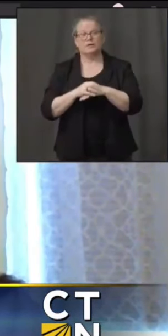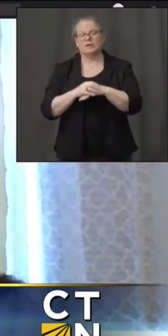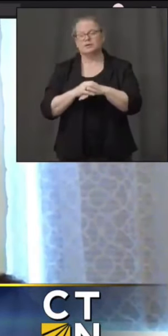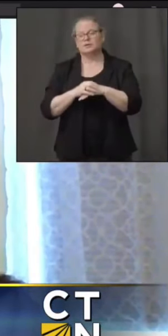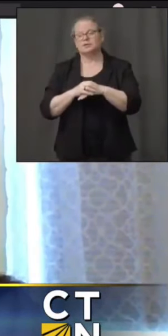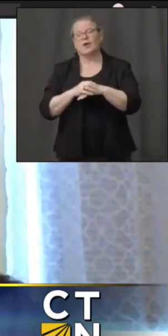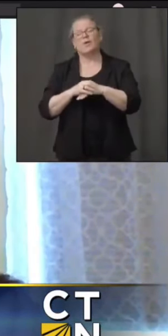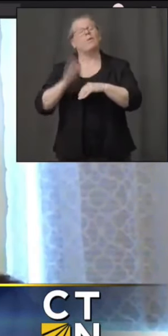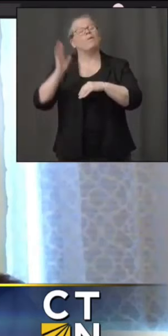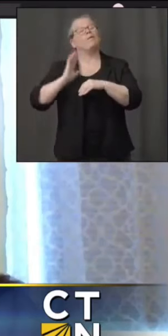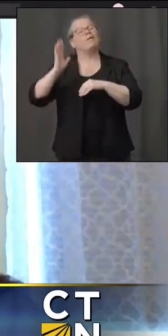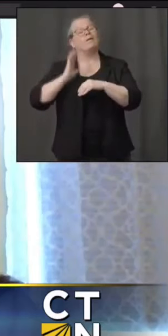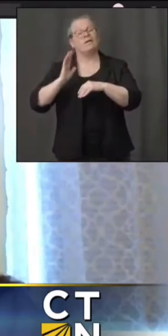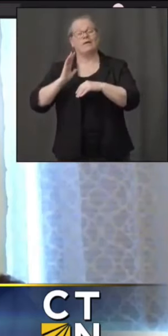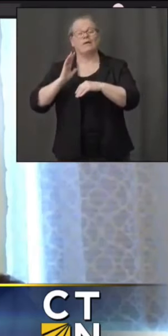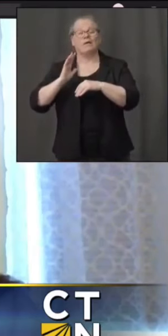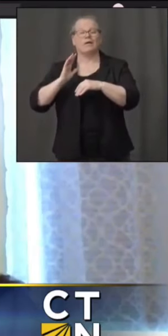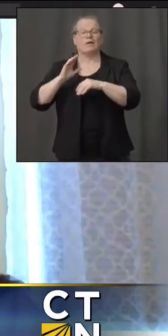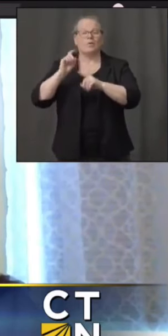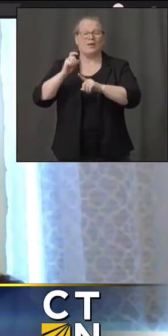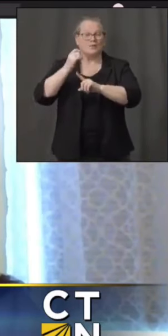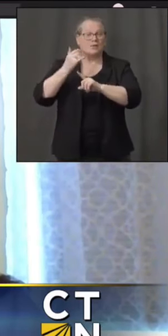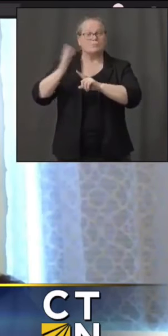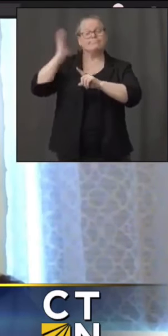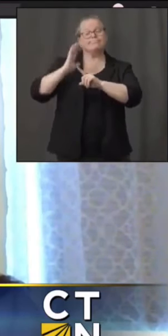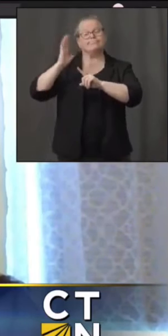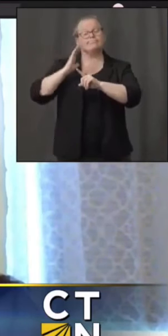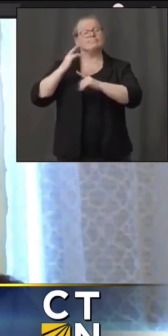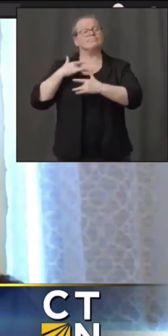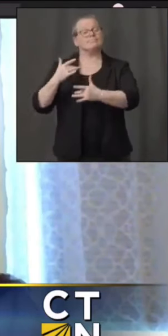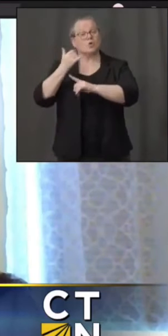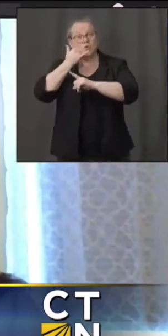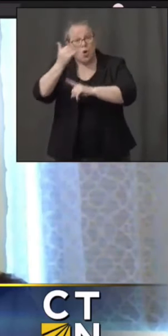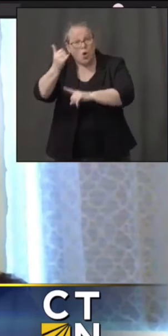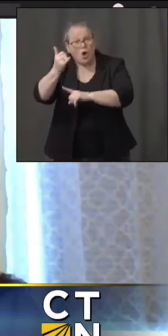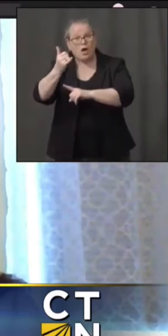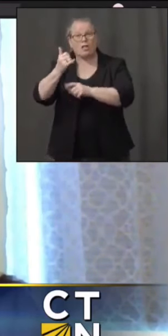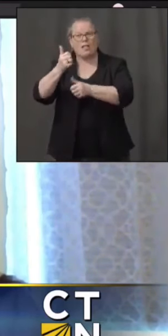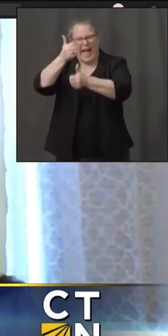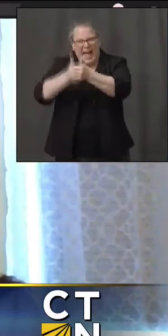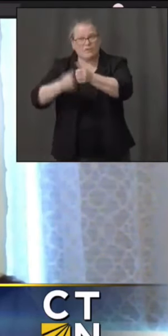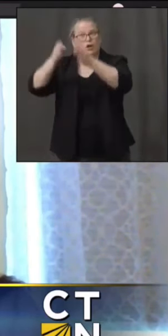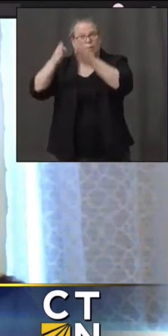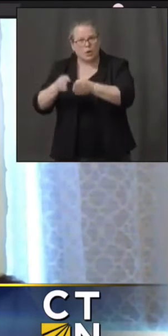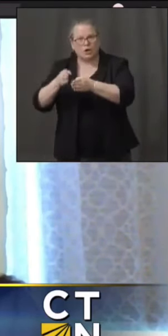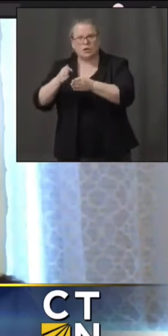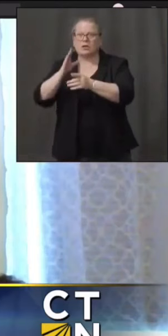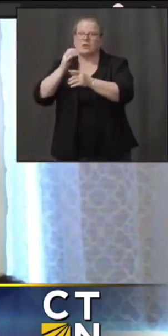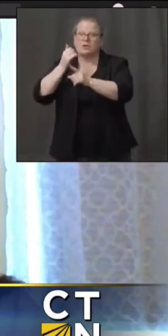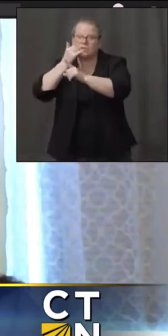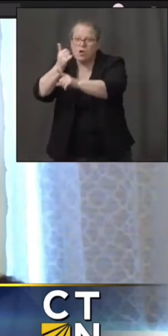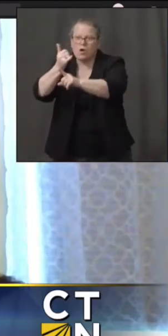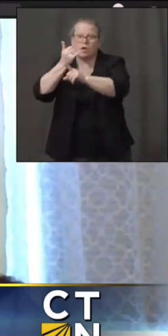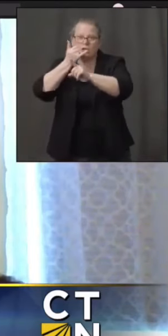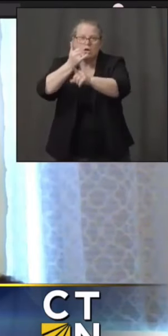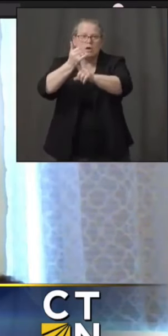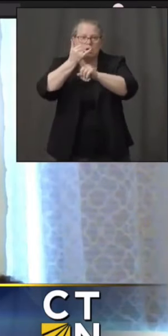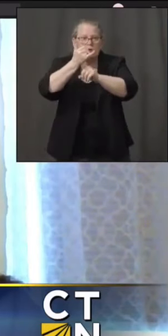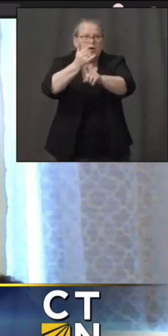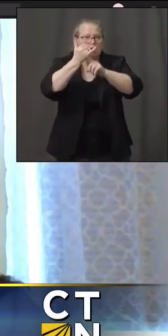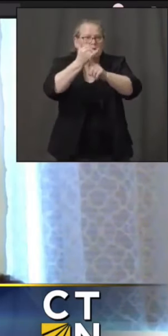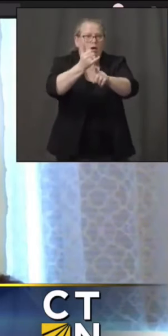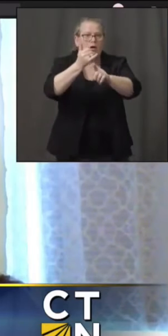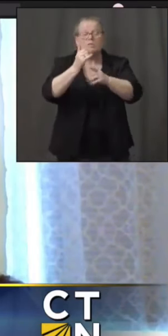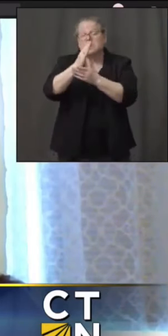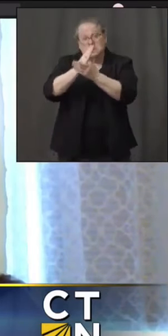tracing where somebody would have to pick up the phone and speak to every individual, we're still having that option for people who are more comfortable talking to a real